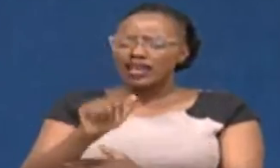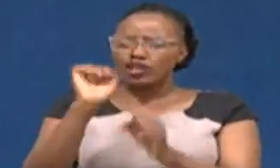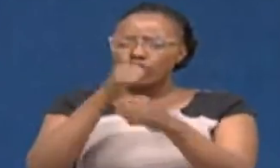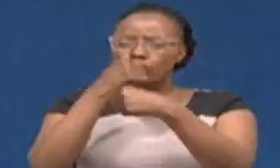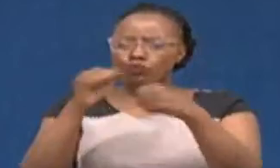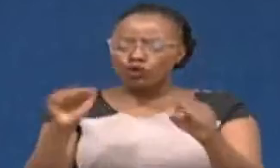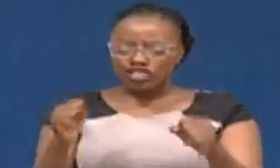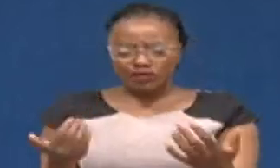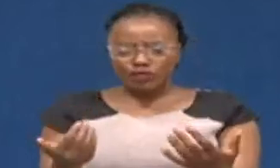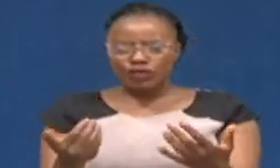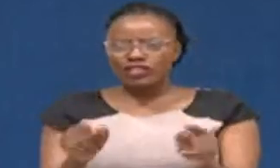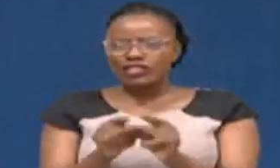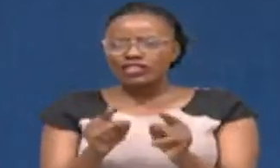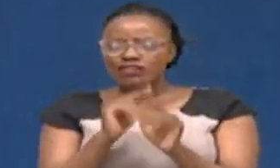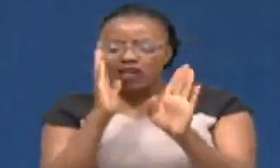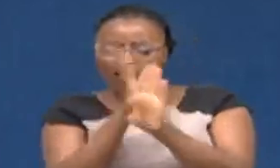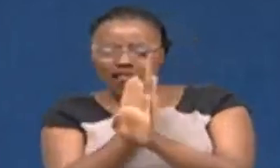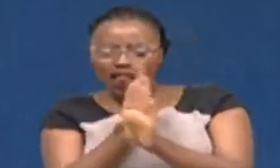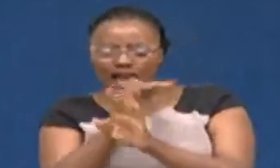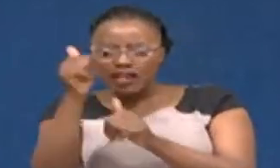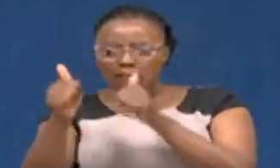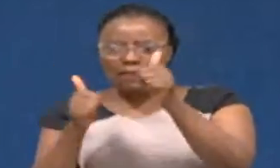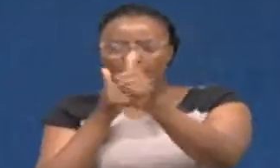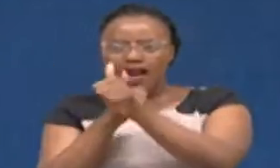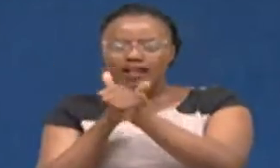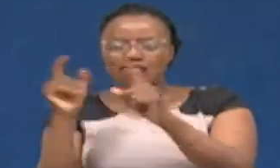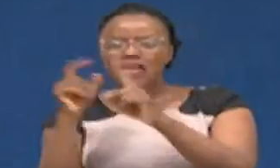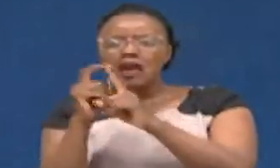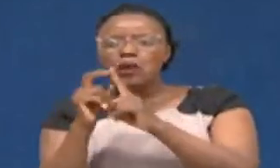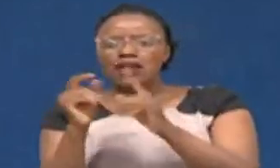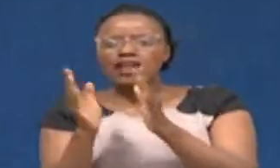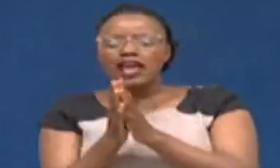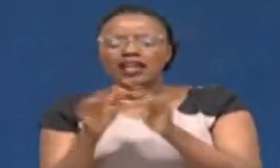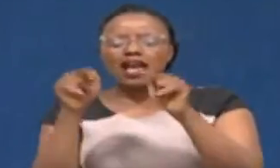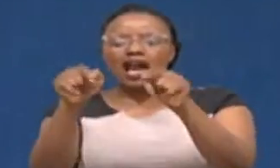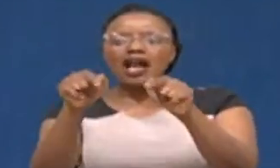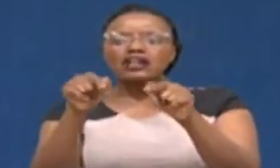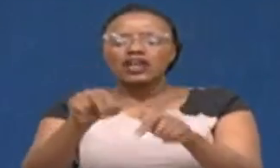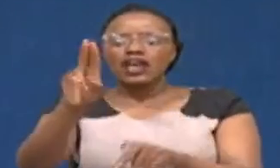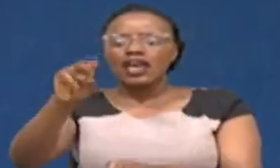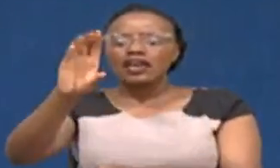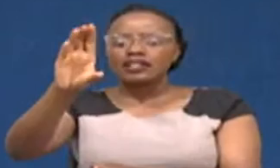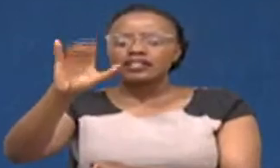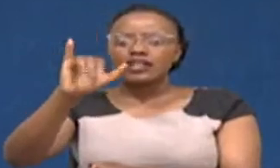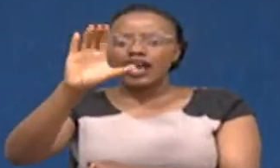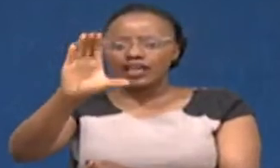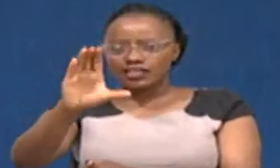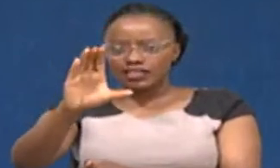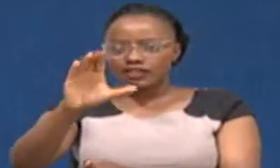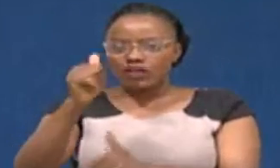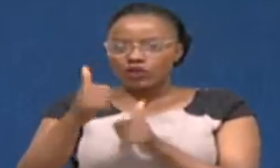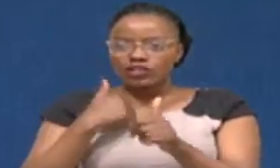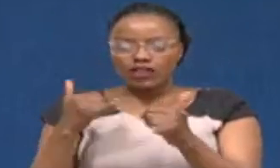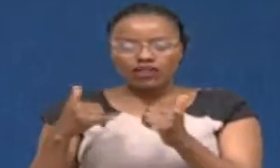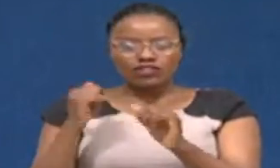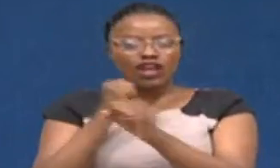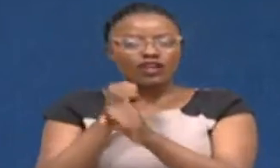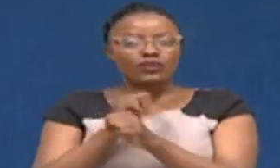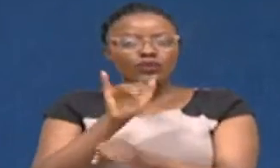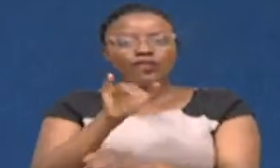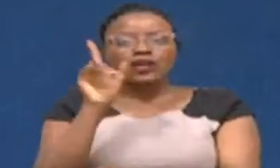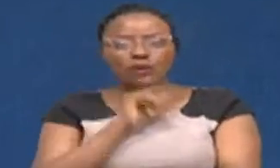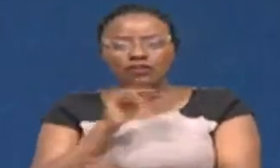really hide, you know, behind this word and accuse NCIC, which I would